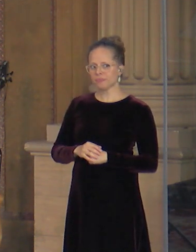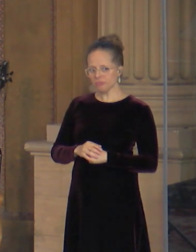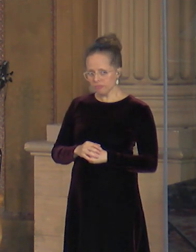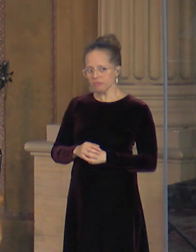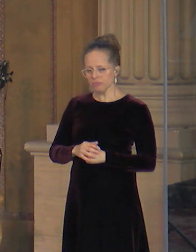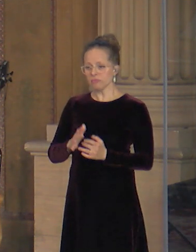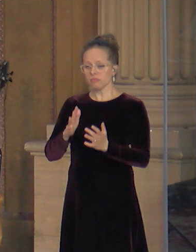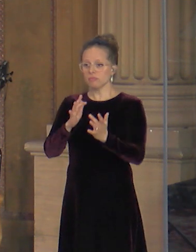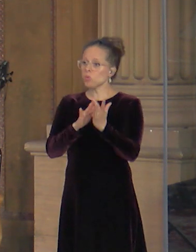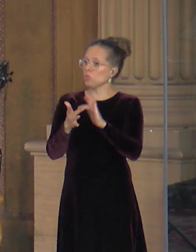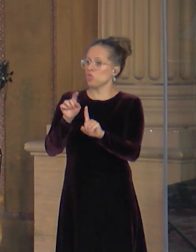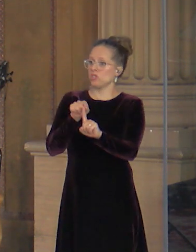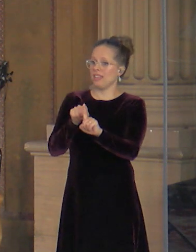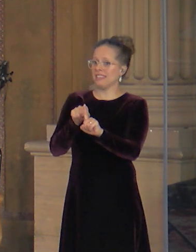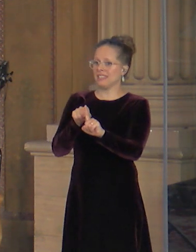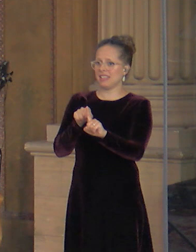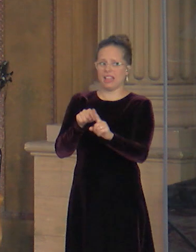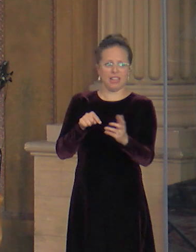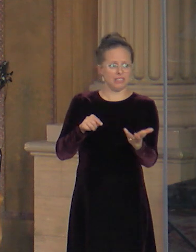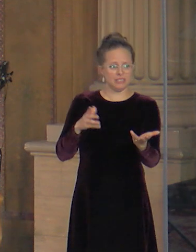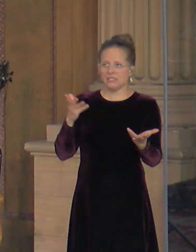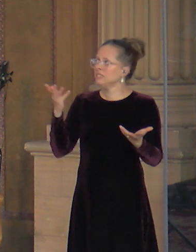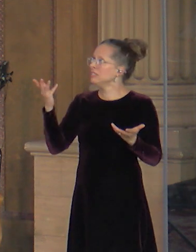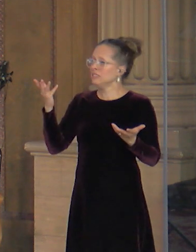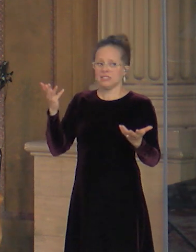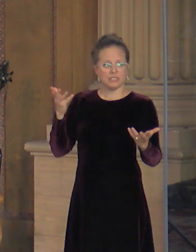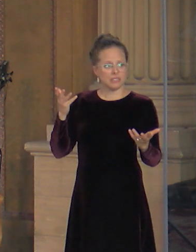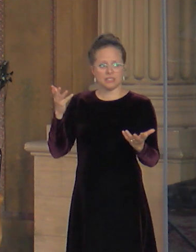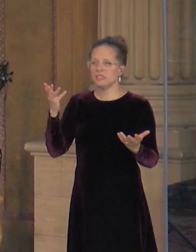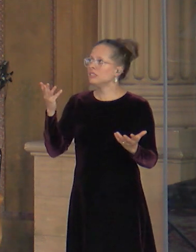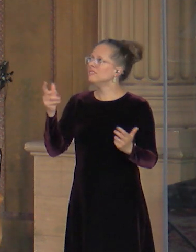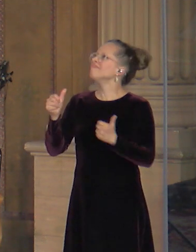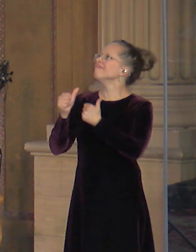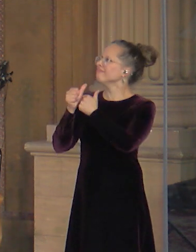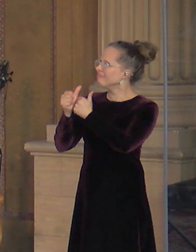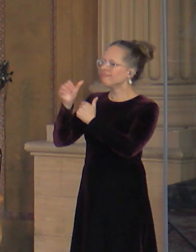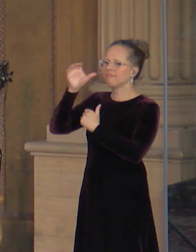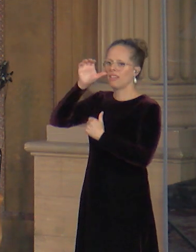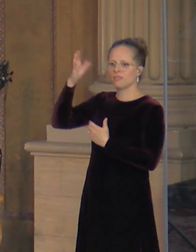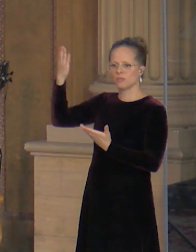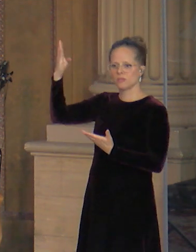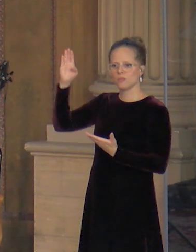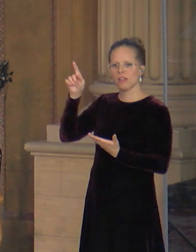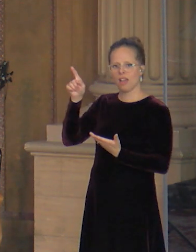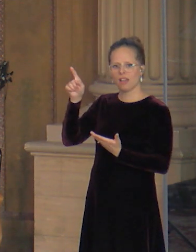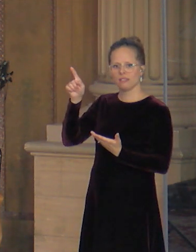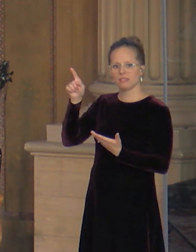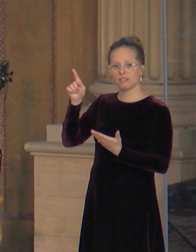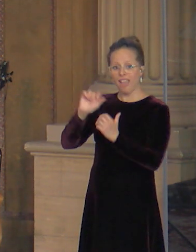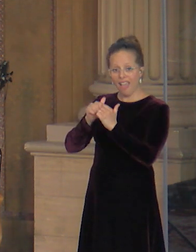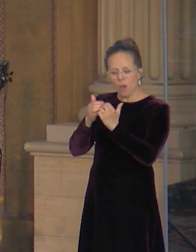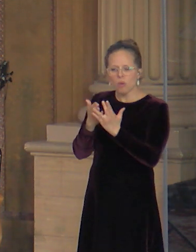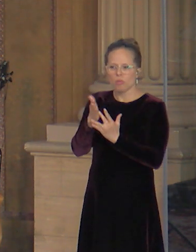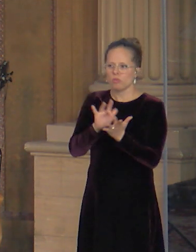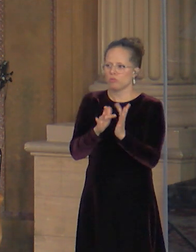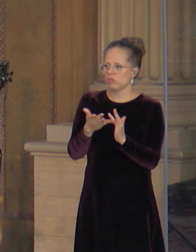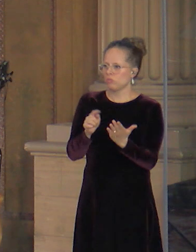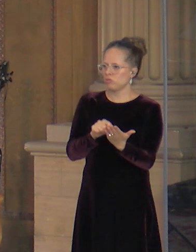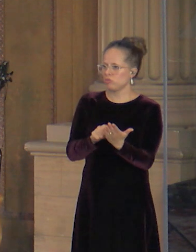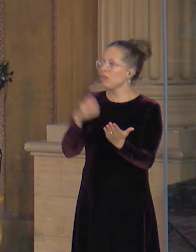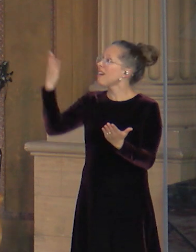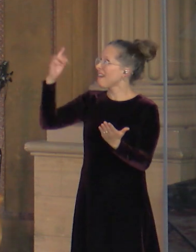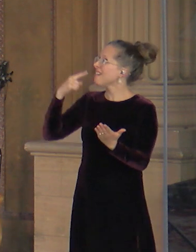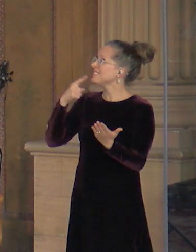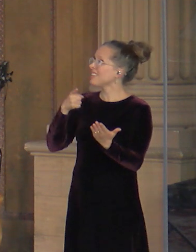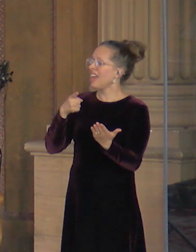so Jesus is tempted which voice will he listen to and he listens to the voice of God in scripture God had said that he